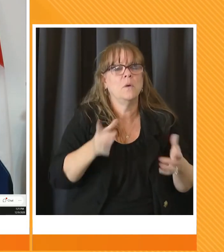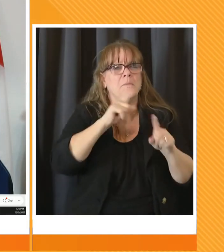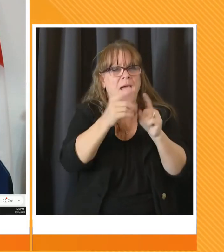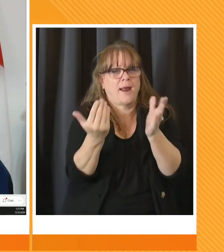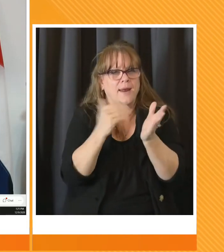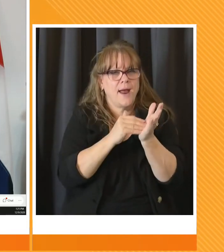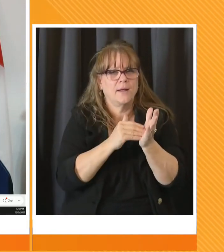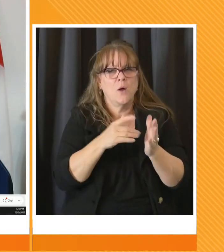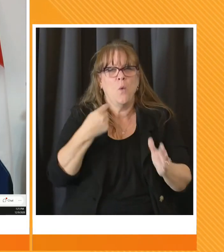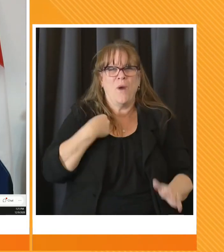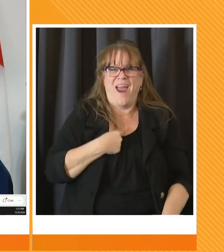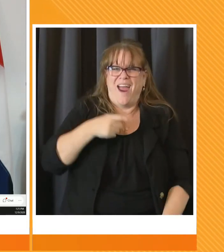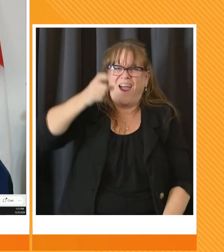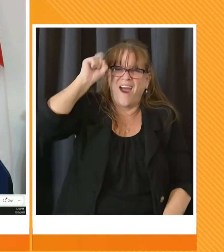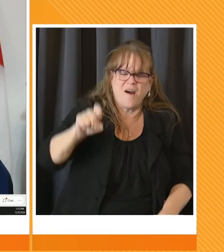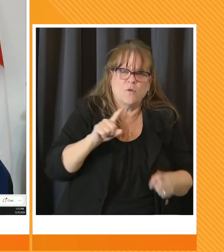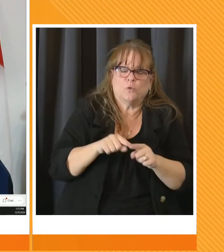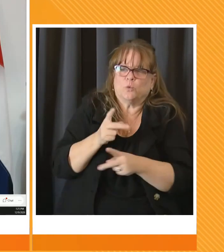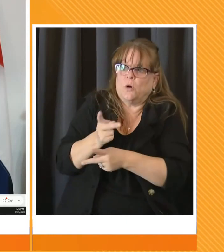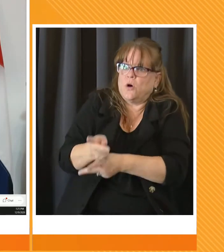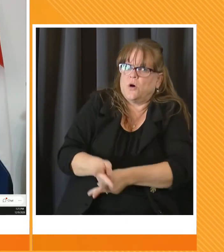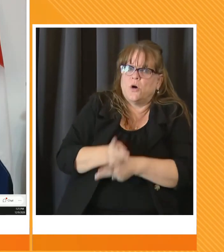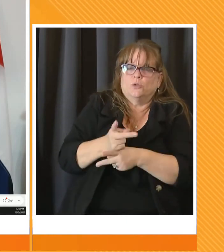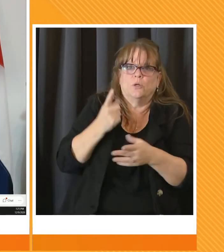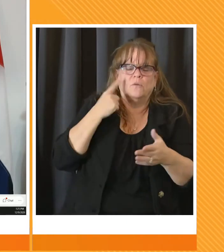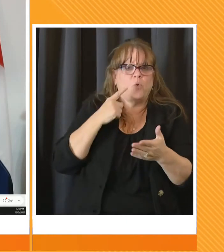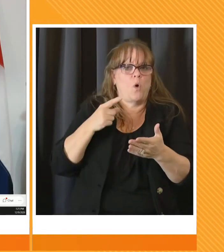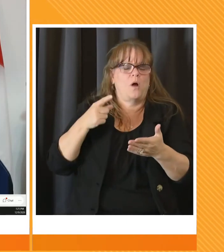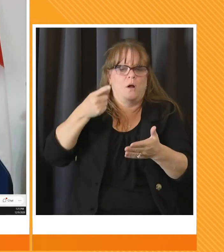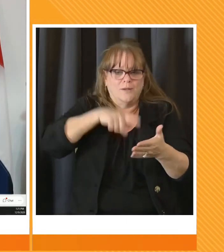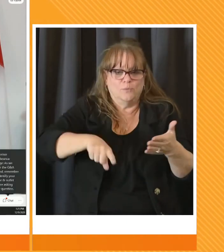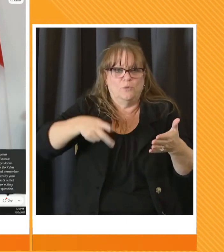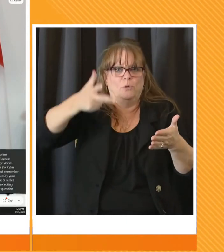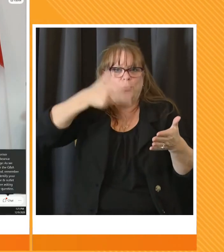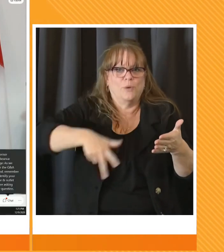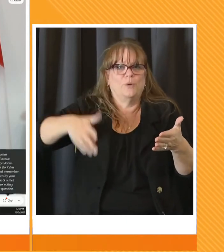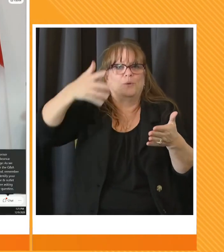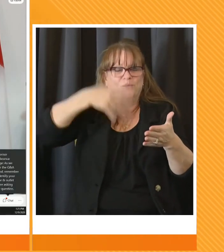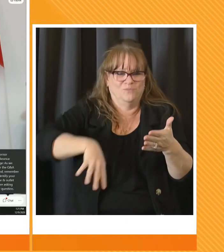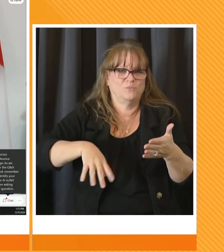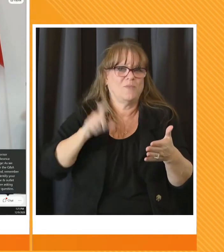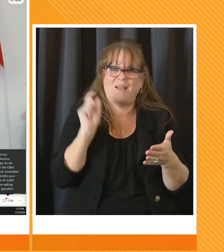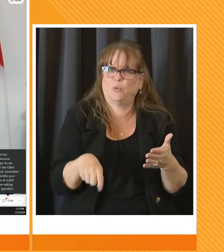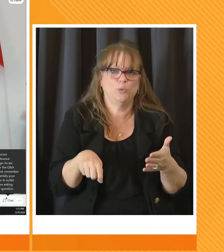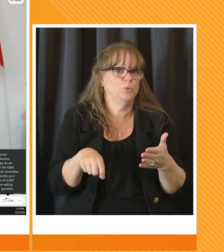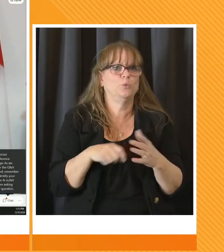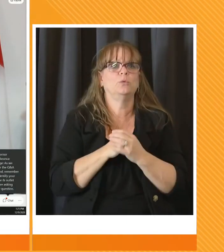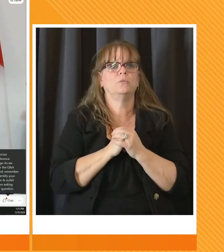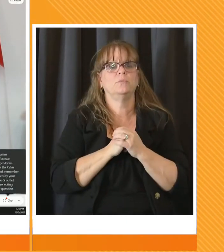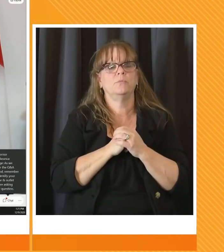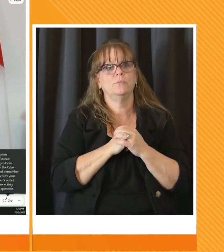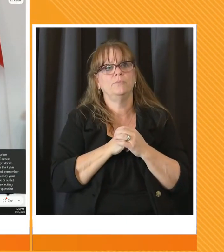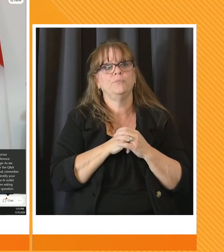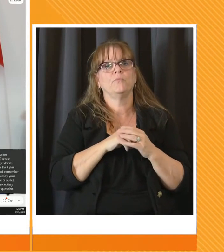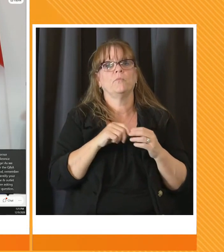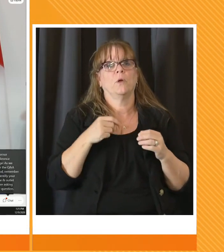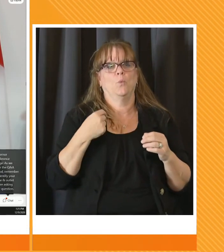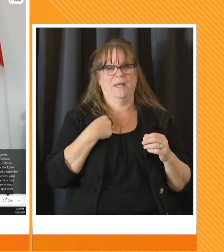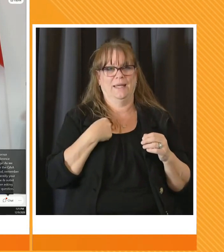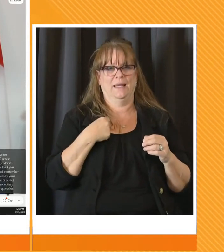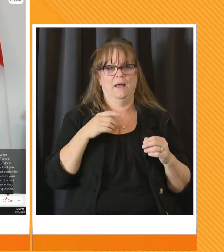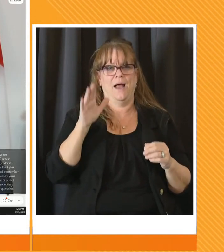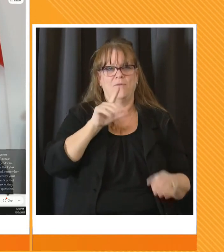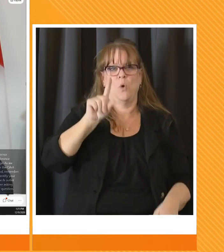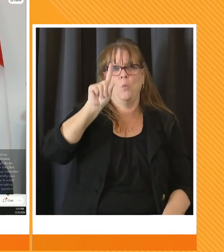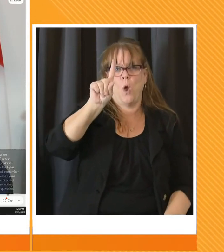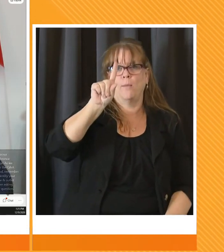is distributed. We're about 1.69% of the U.S. population, and we're getting 1.69% of the available vaccines. It's being done very fairly,